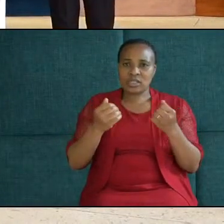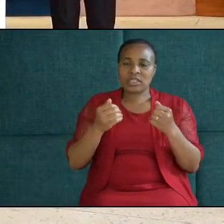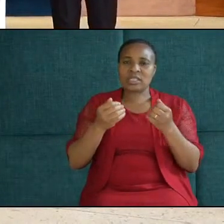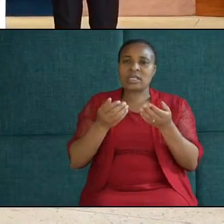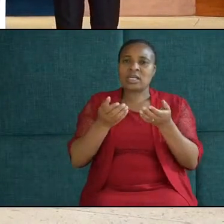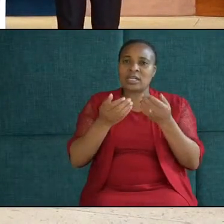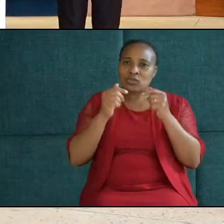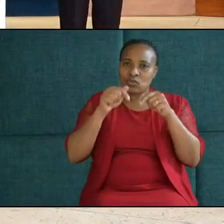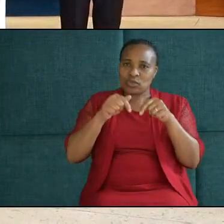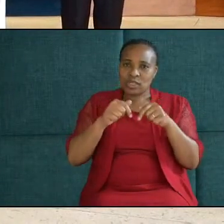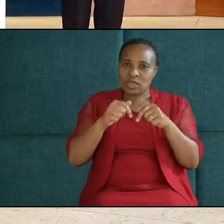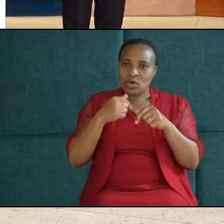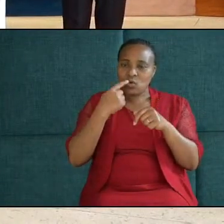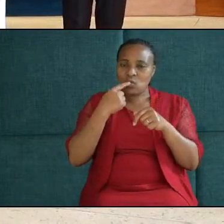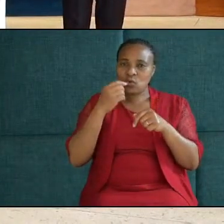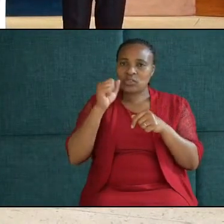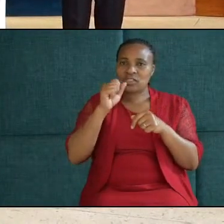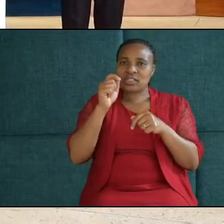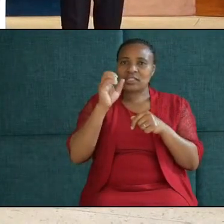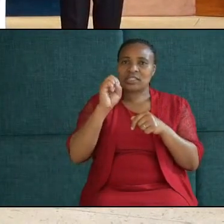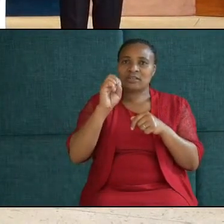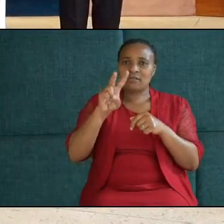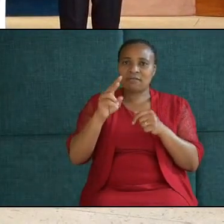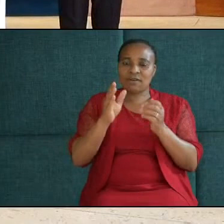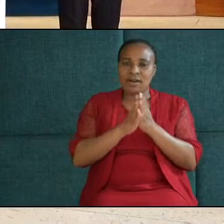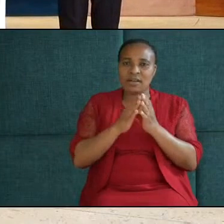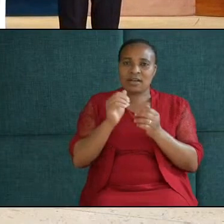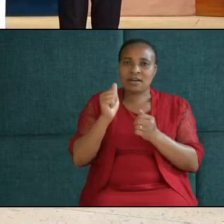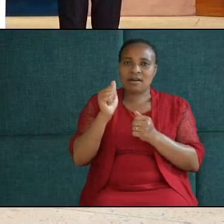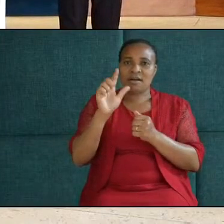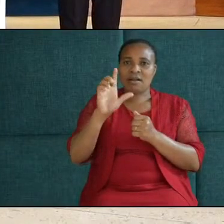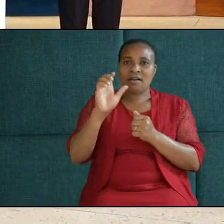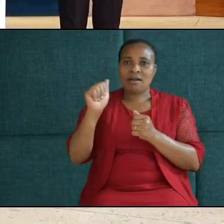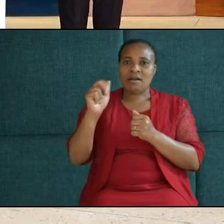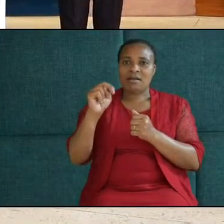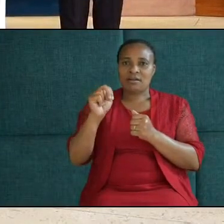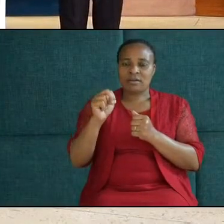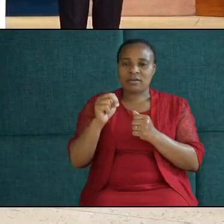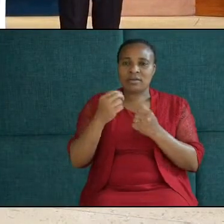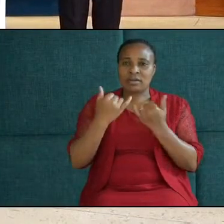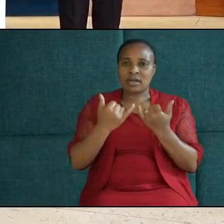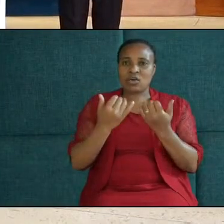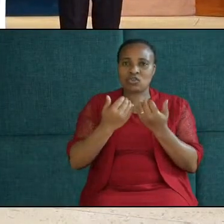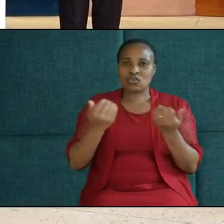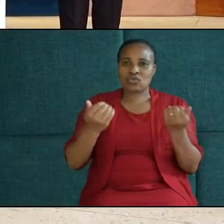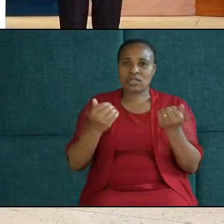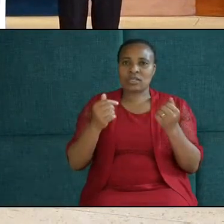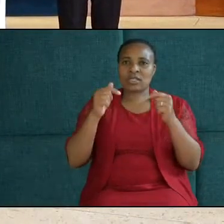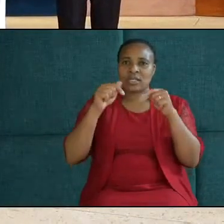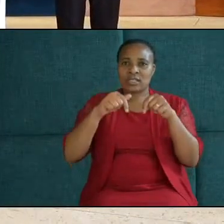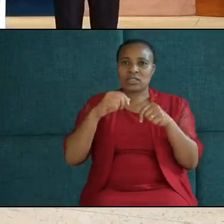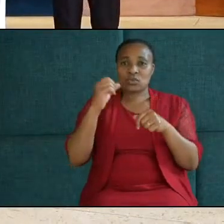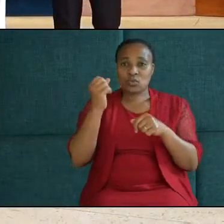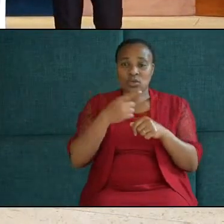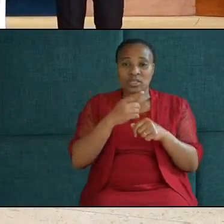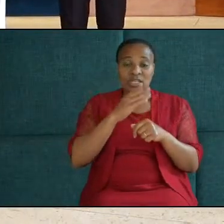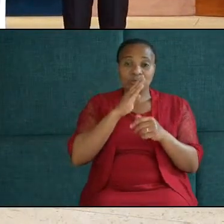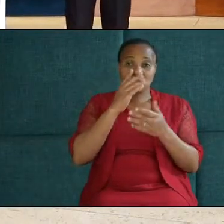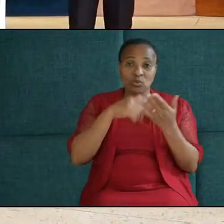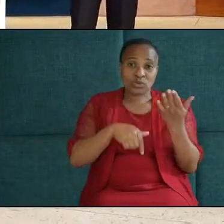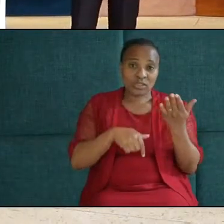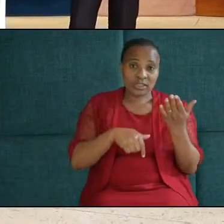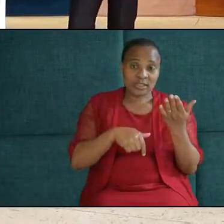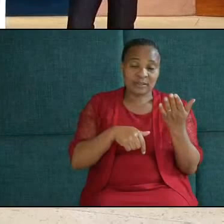today are Steve and Eli. Now, children, our theme for this quarter has